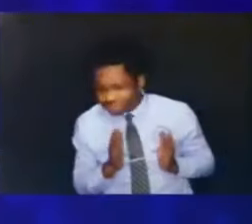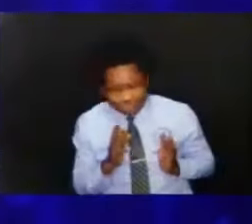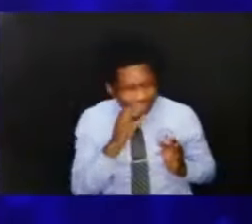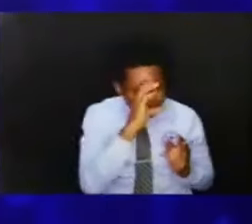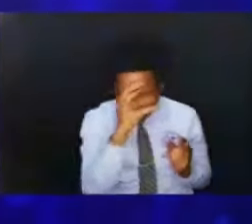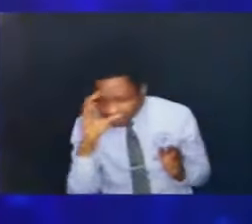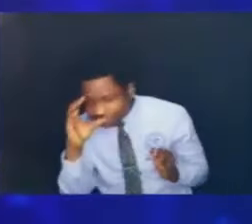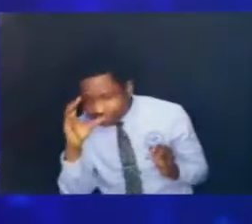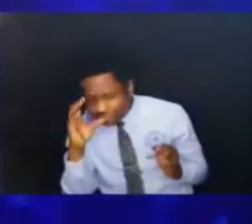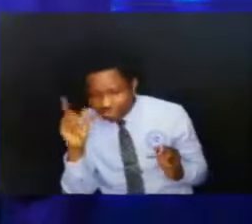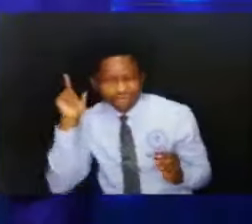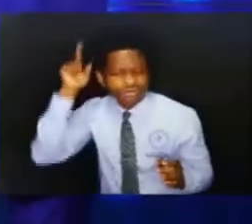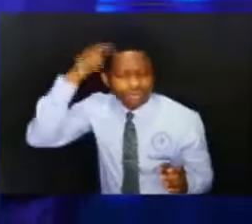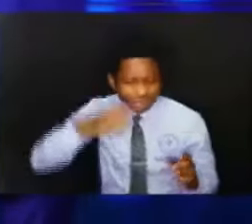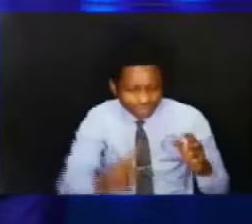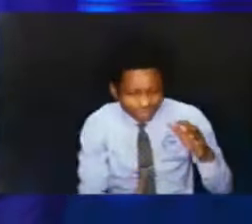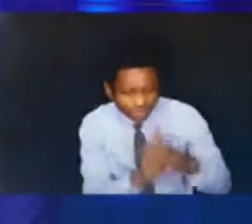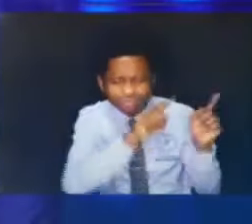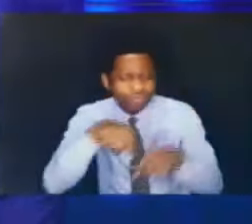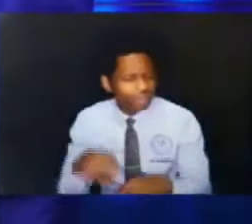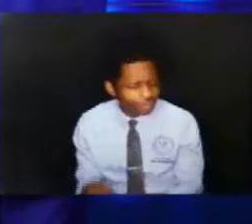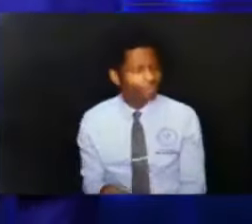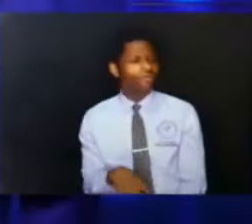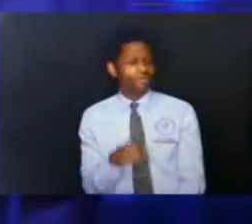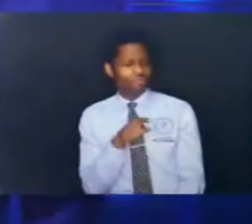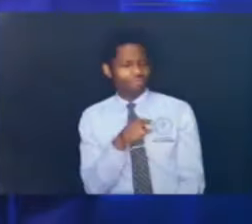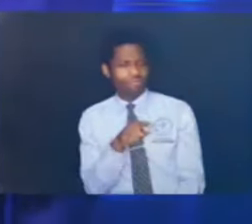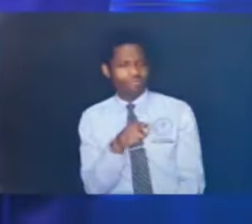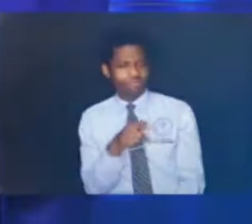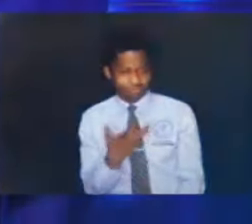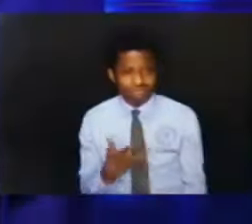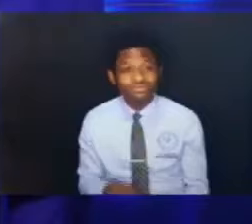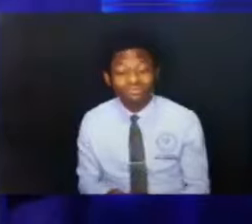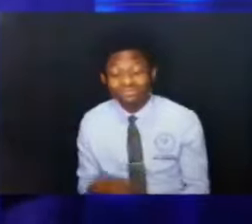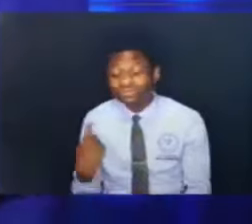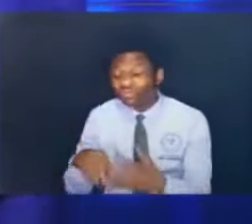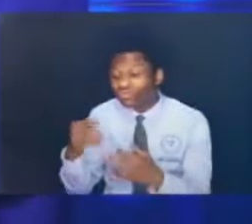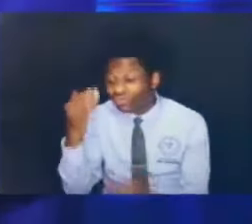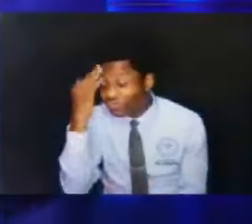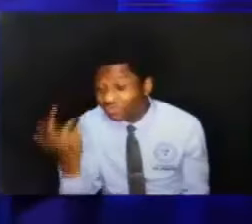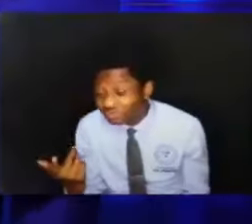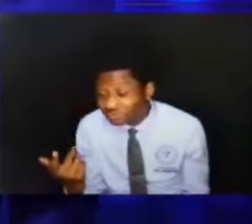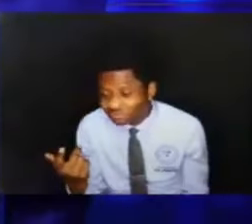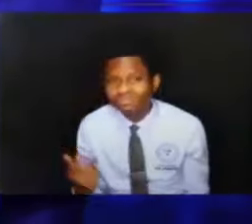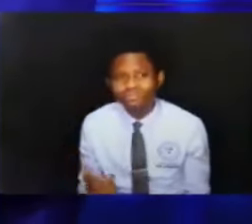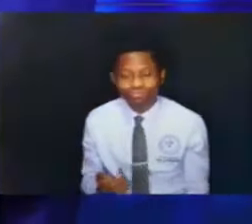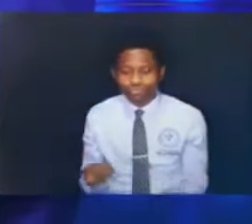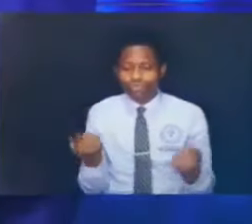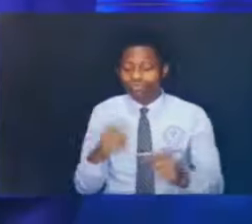Then he appeared. And was saying, "You know what? When he was leaving